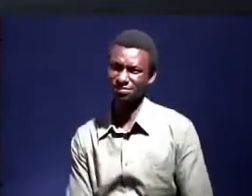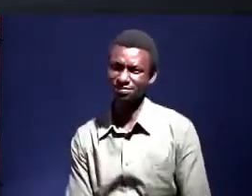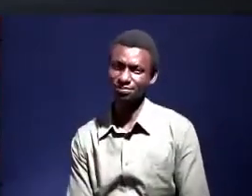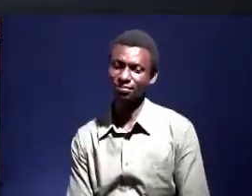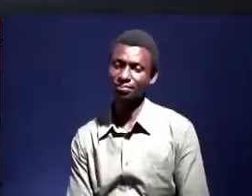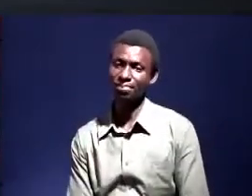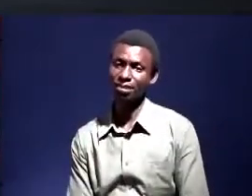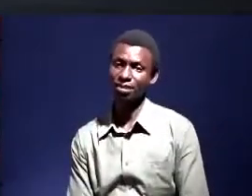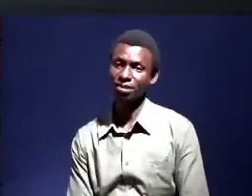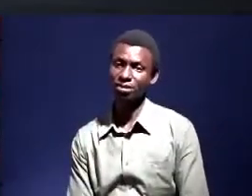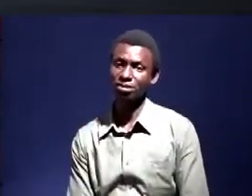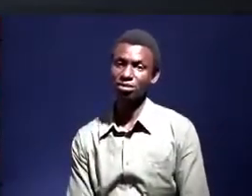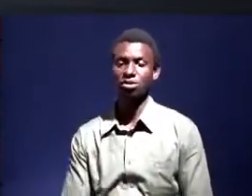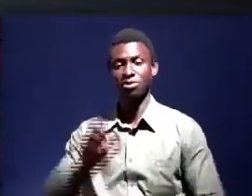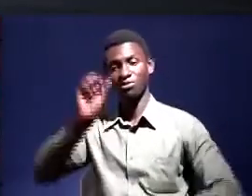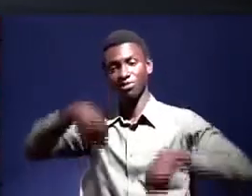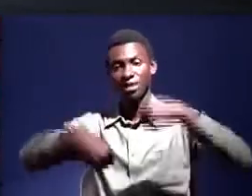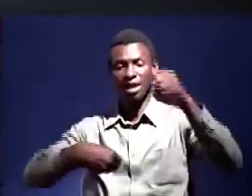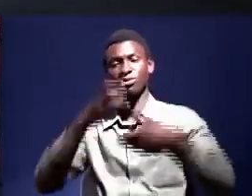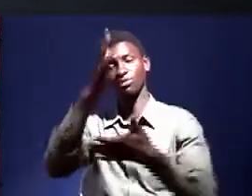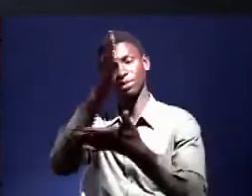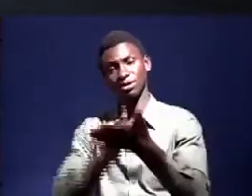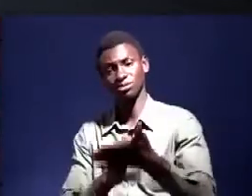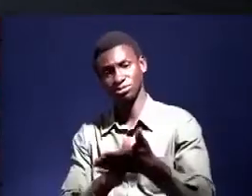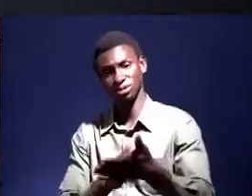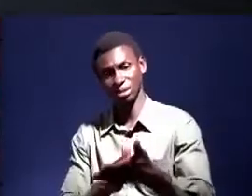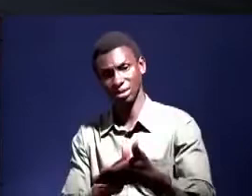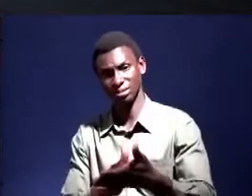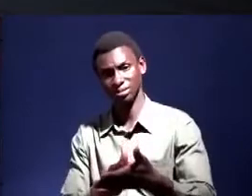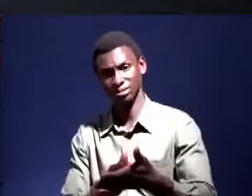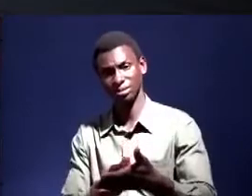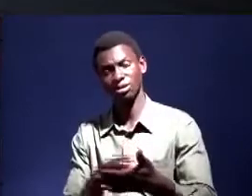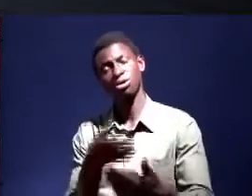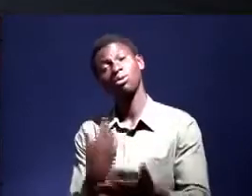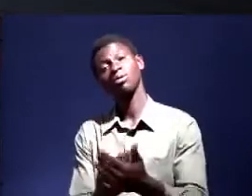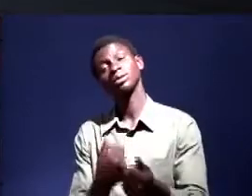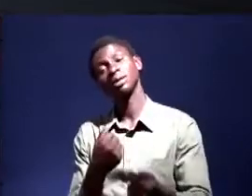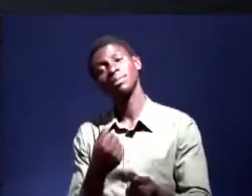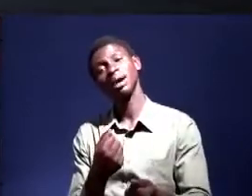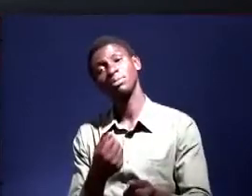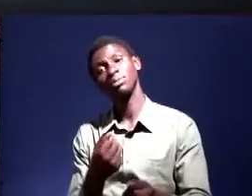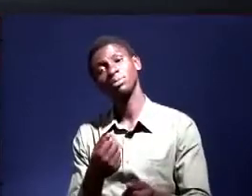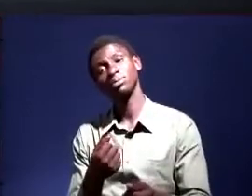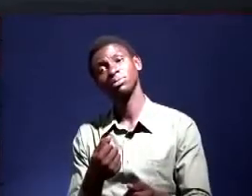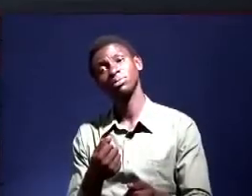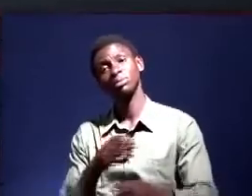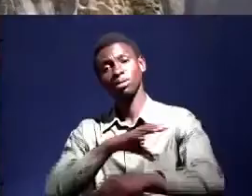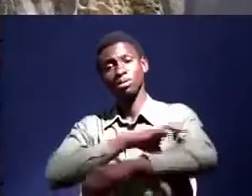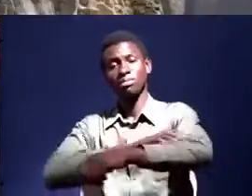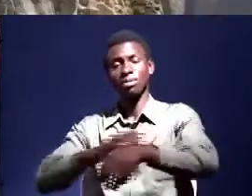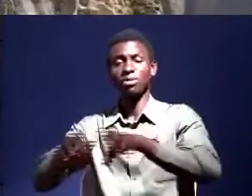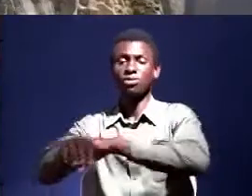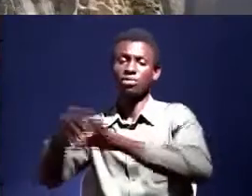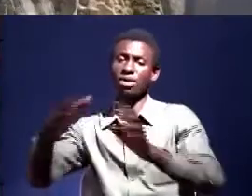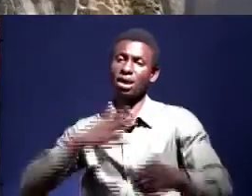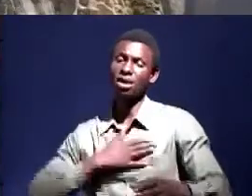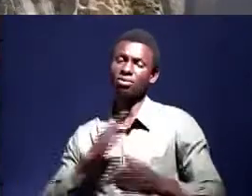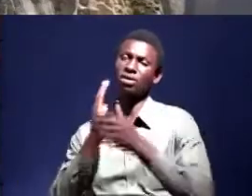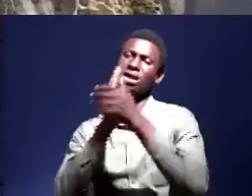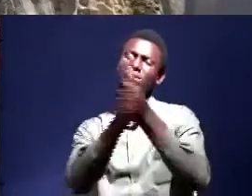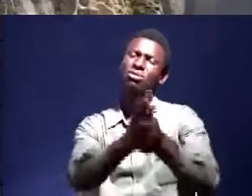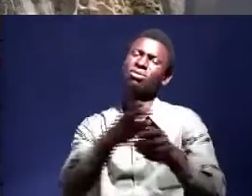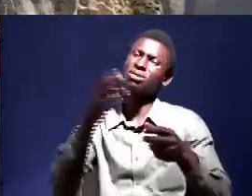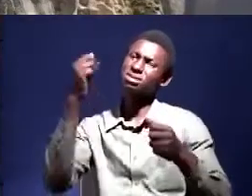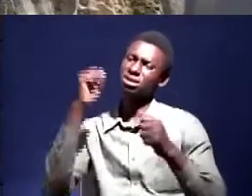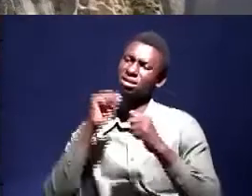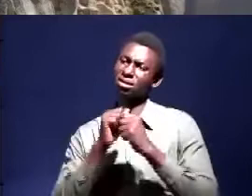Viatu vinafunika miguu. Because my feet have led me astray. Kwa sababu miguu yangu inaniongoza vibaya. The water covers